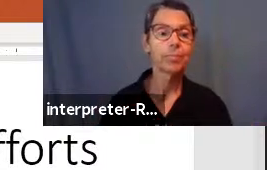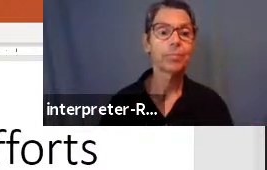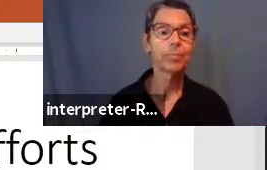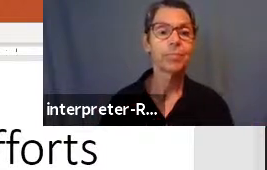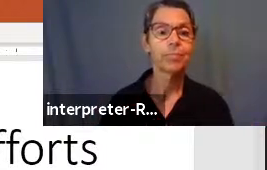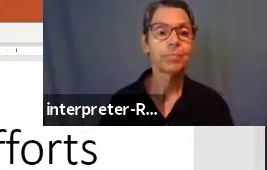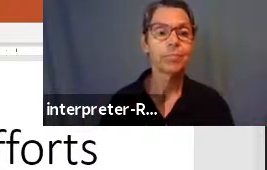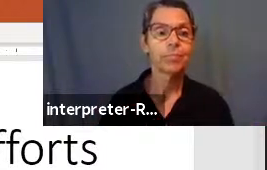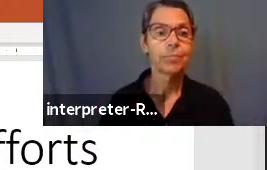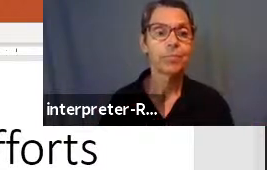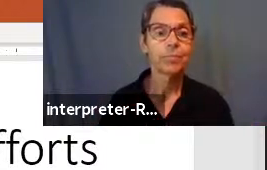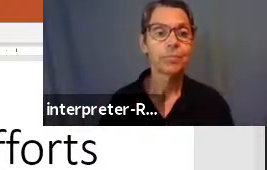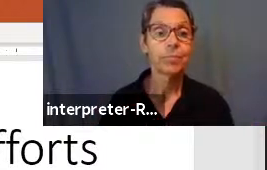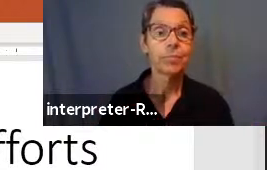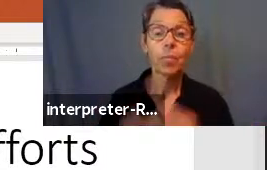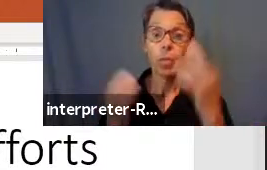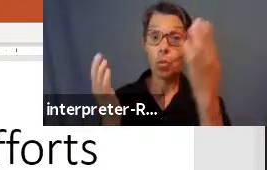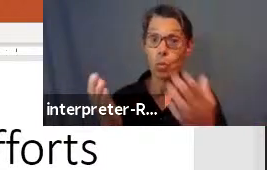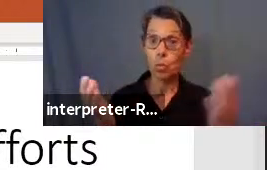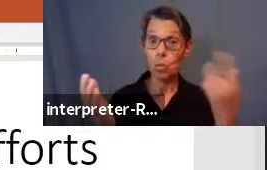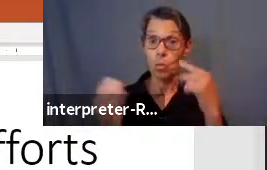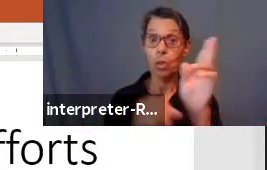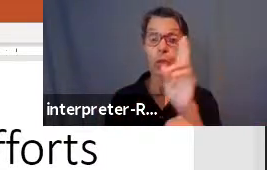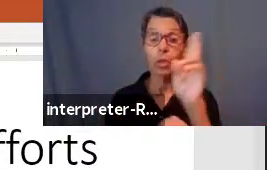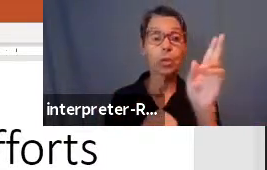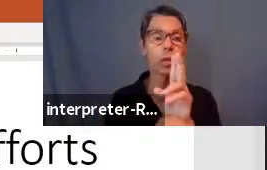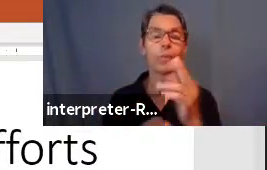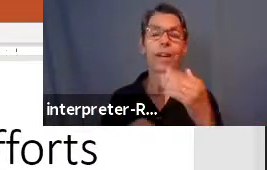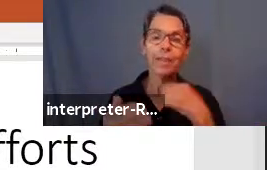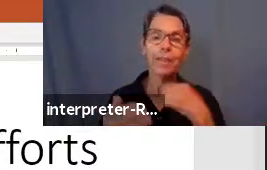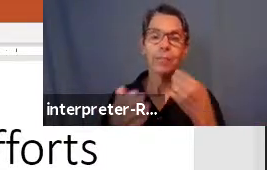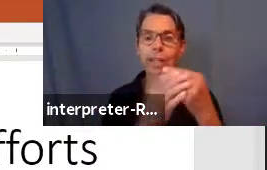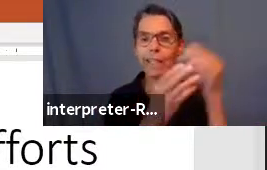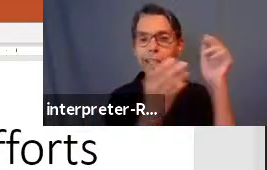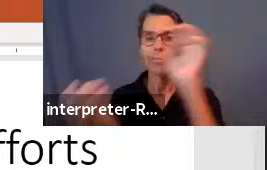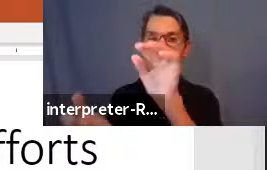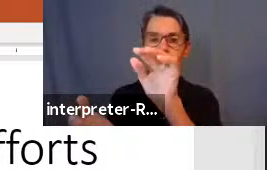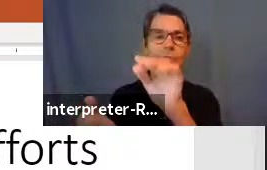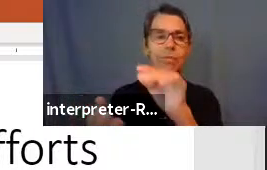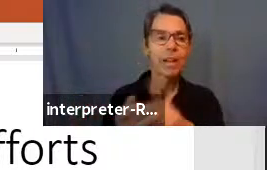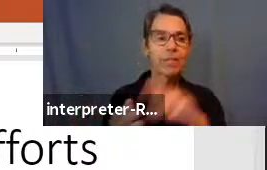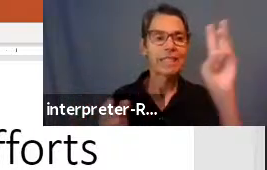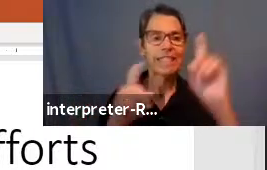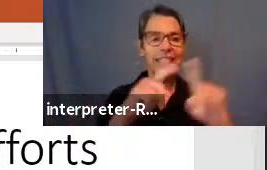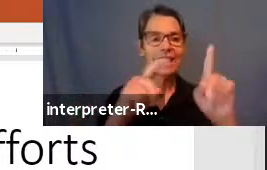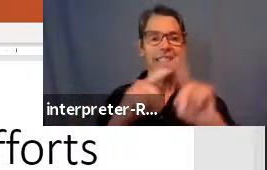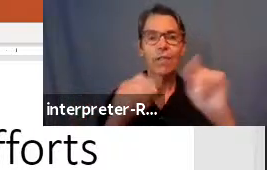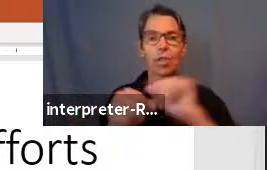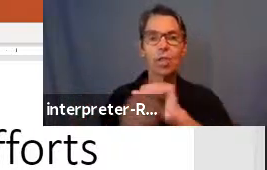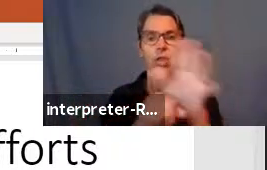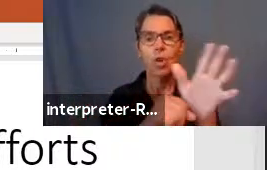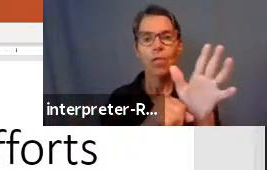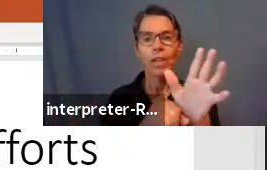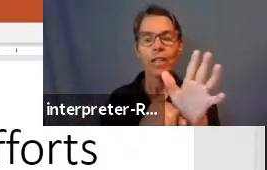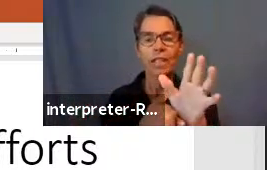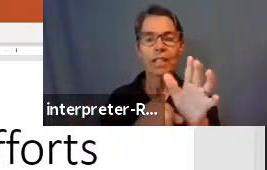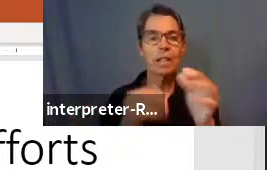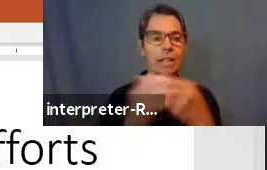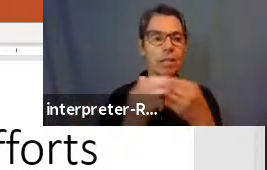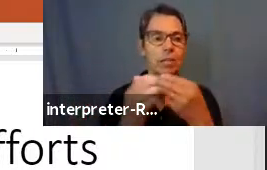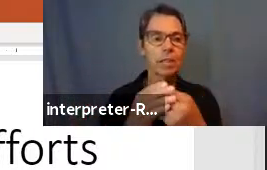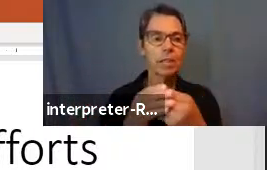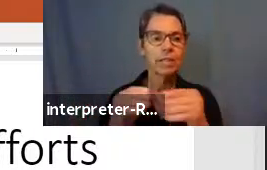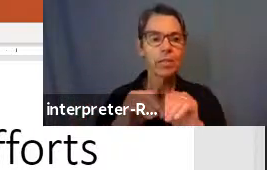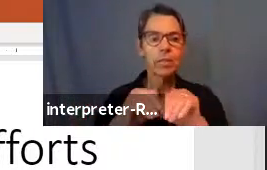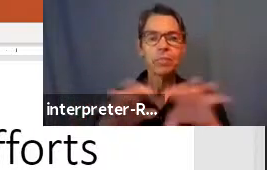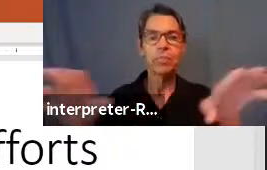So, the resources that we use, of course, we had allocated funding. There are 6 different COVID supplements that were provided to the Indian Health Service that we moved to the